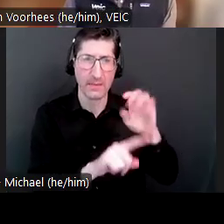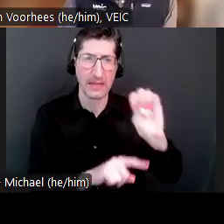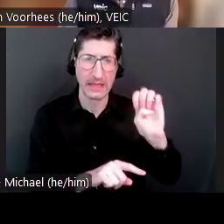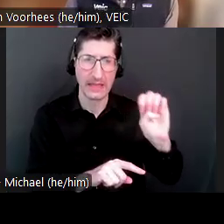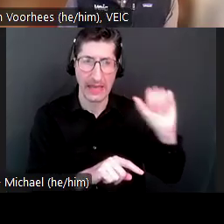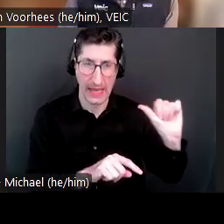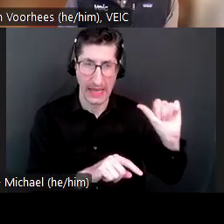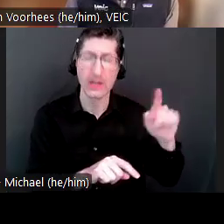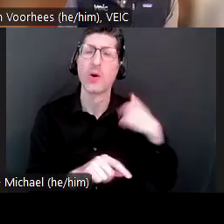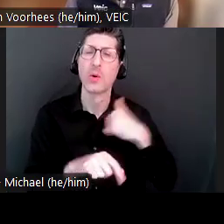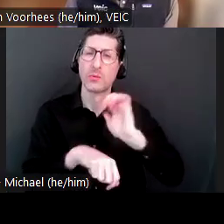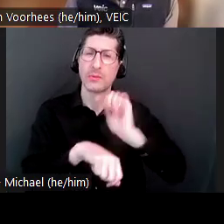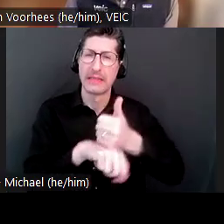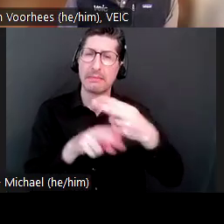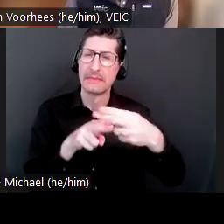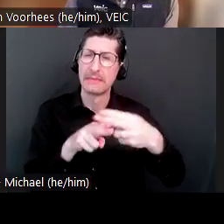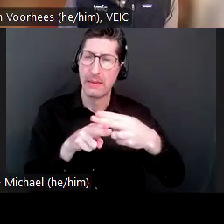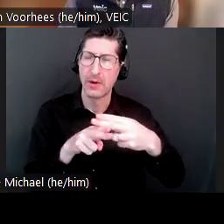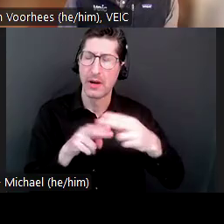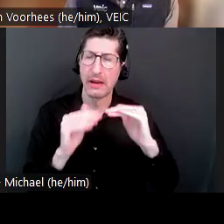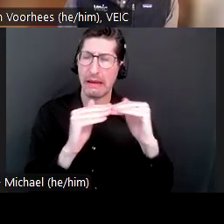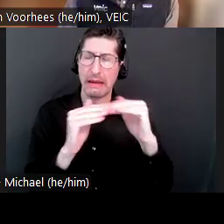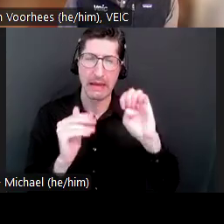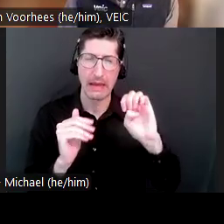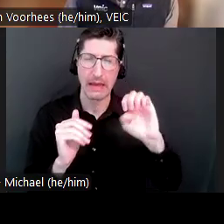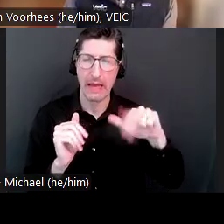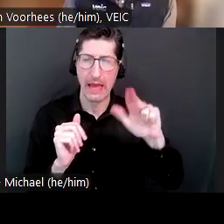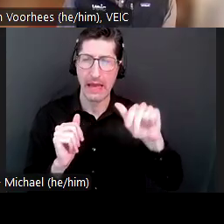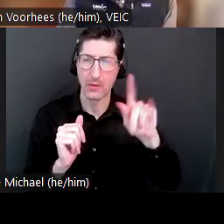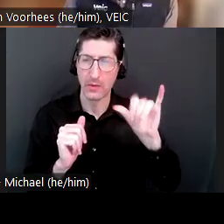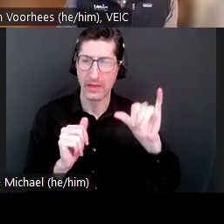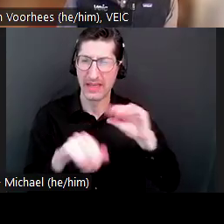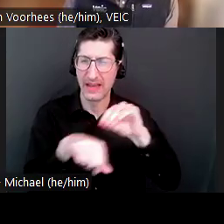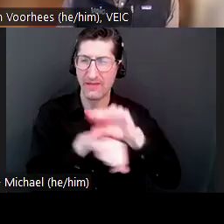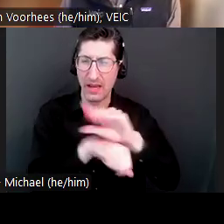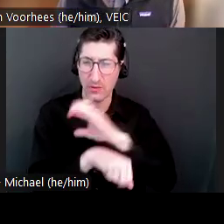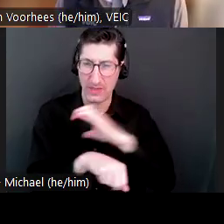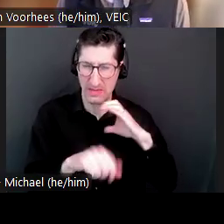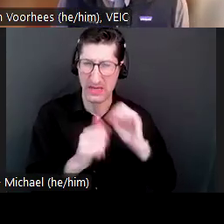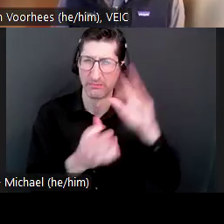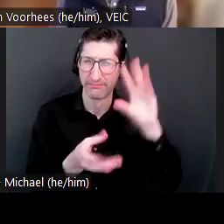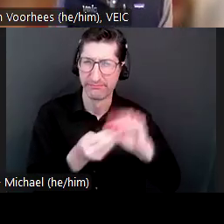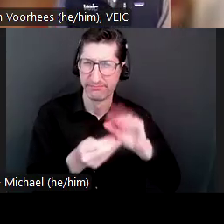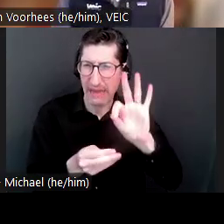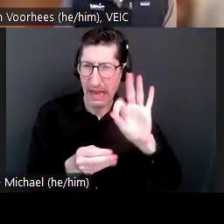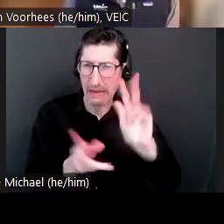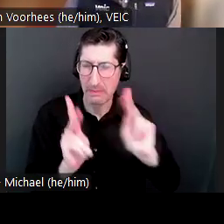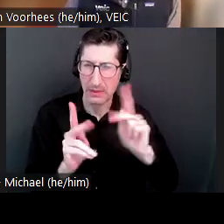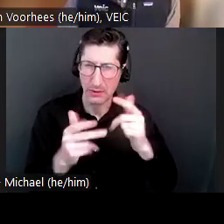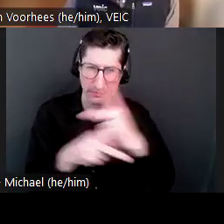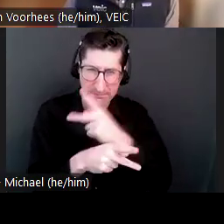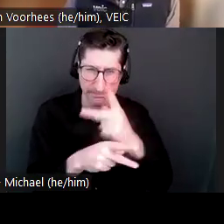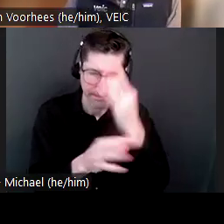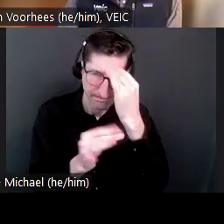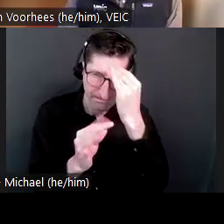a temporary equity advisory committee of 9 people to support the consideration of equity perspectives during